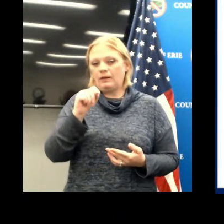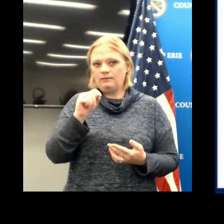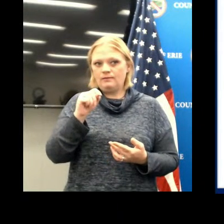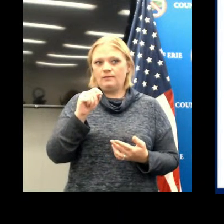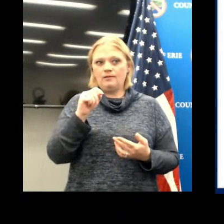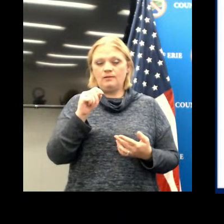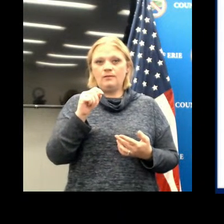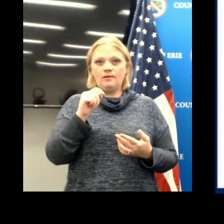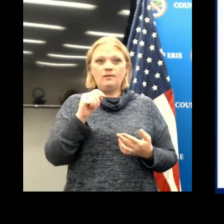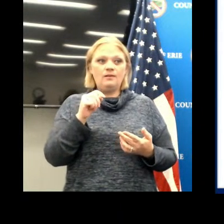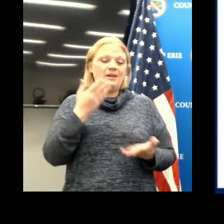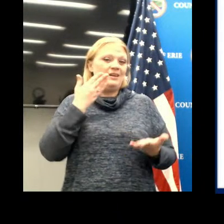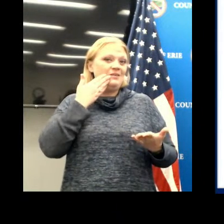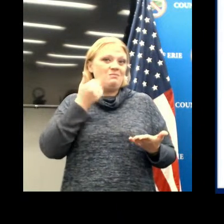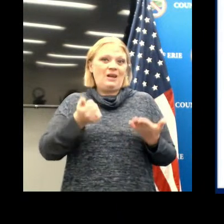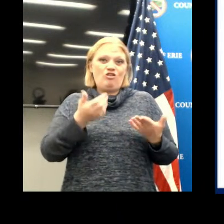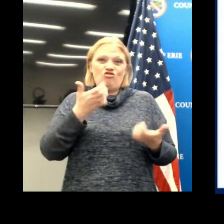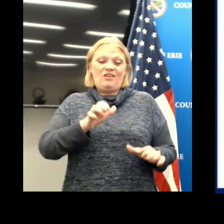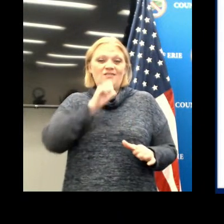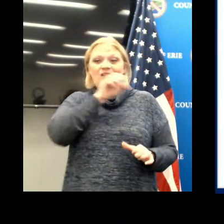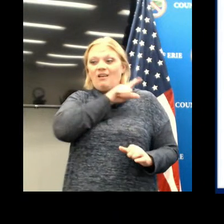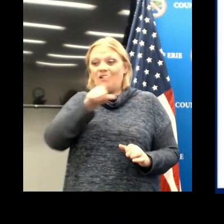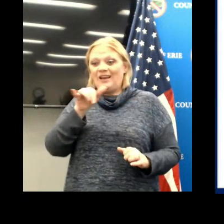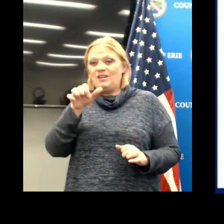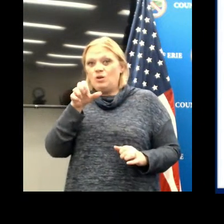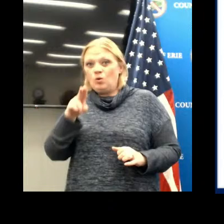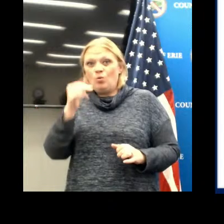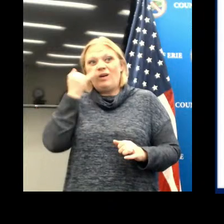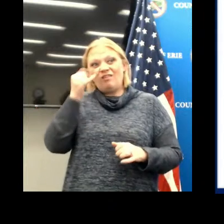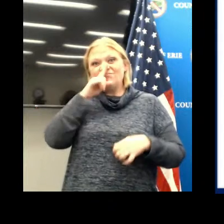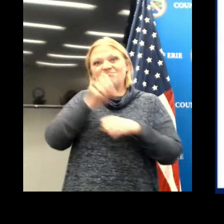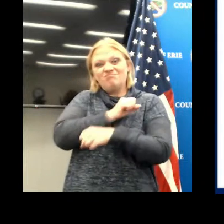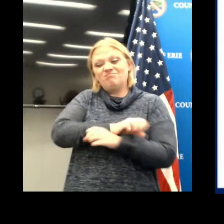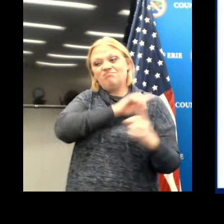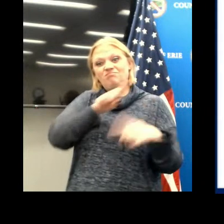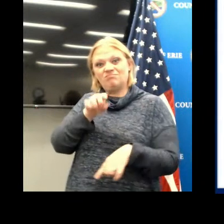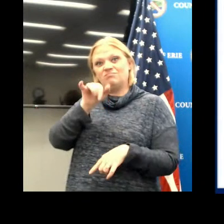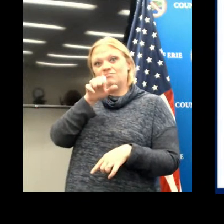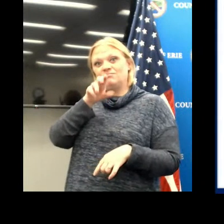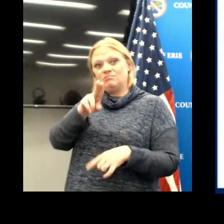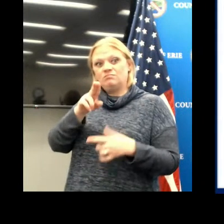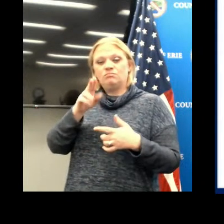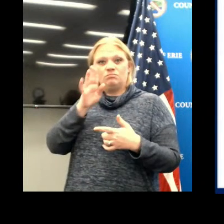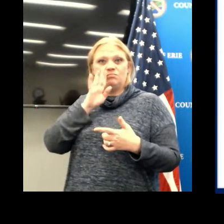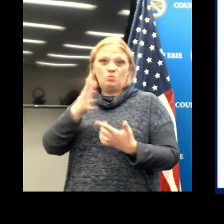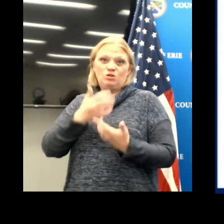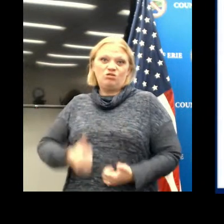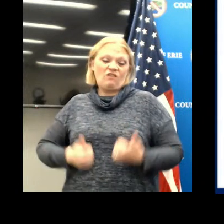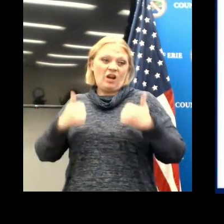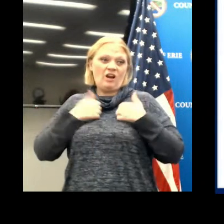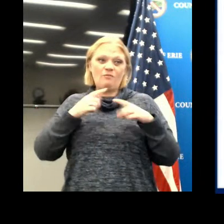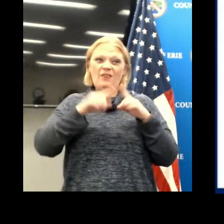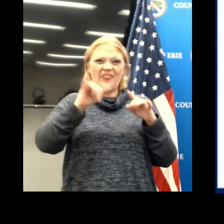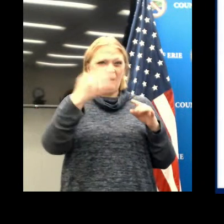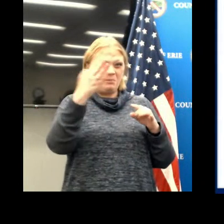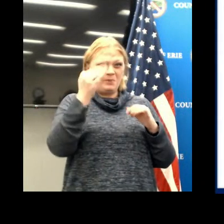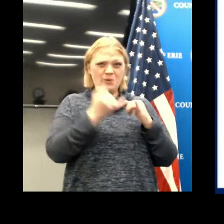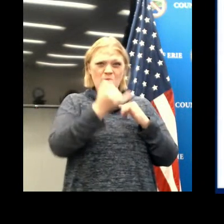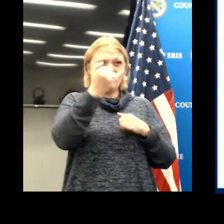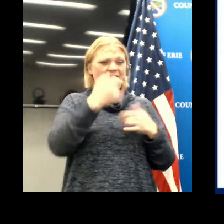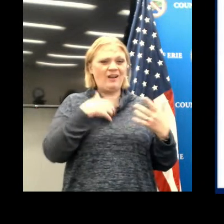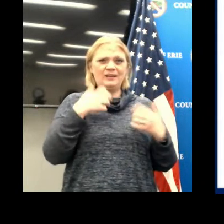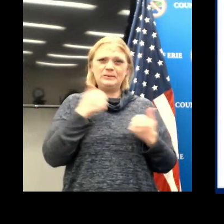ICU, and even if you're in the ICU, you will survive. But this blue line is scaring the heck out of us because it's going straight